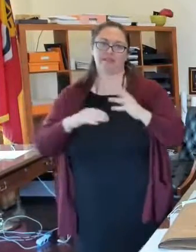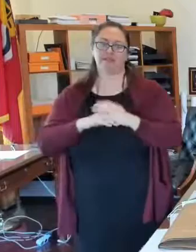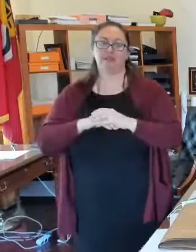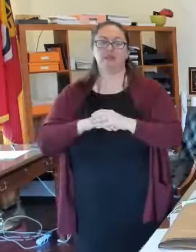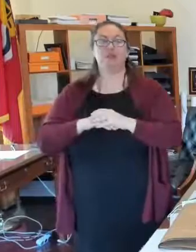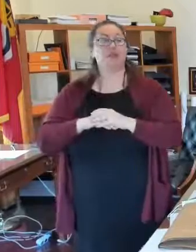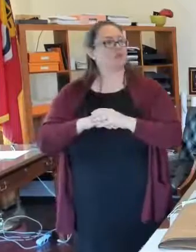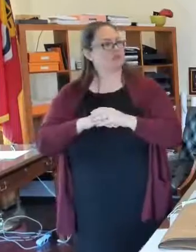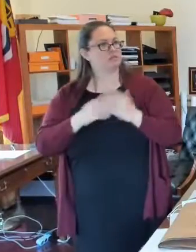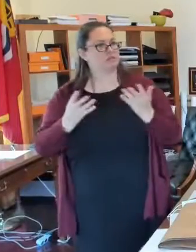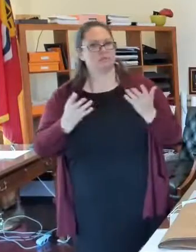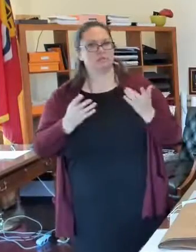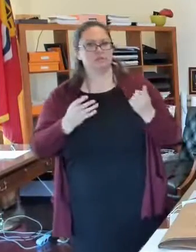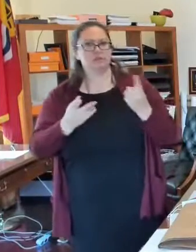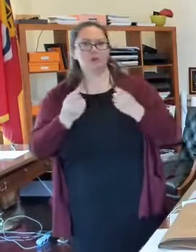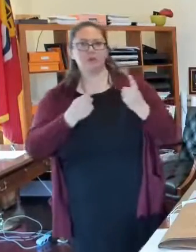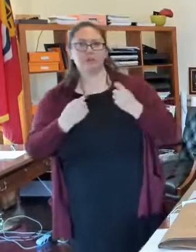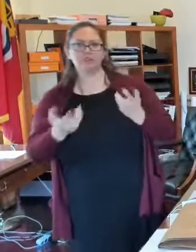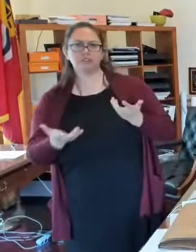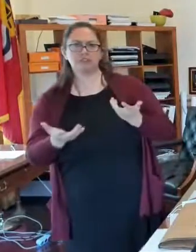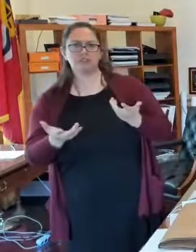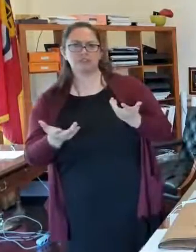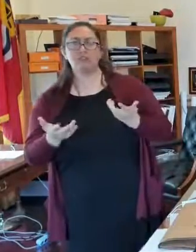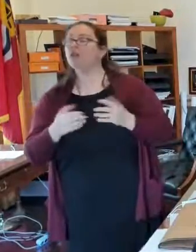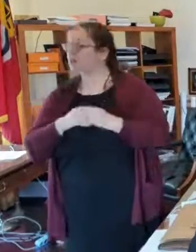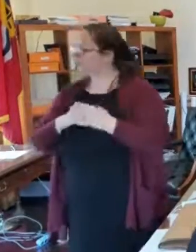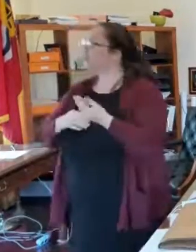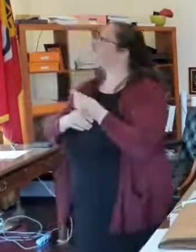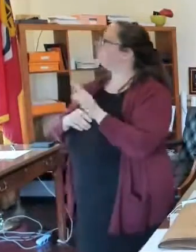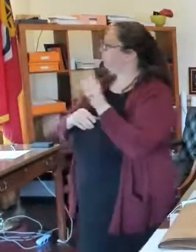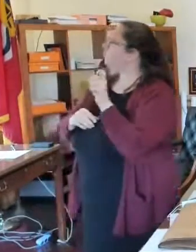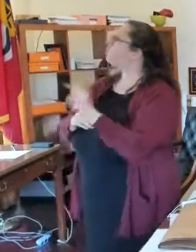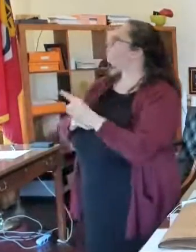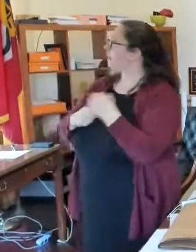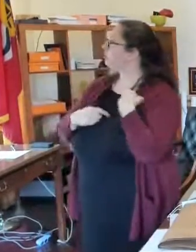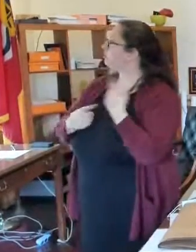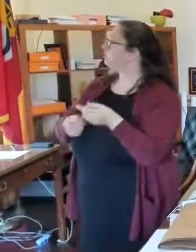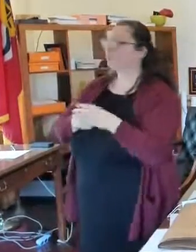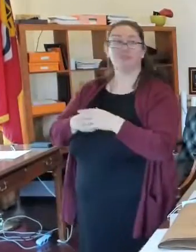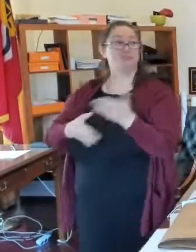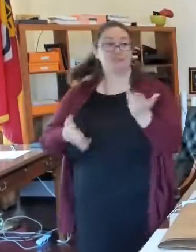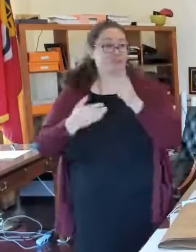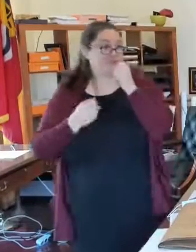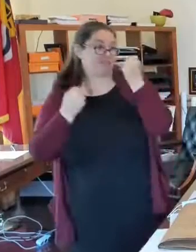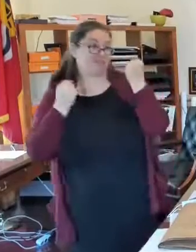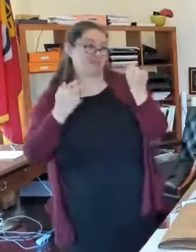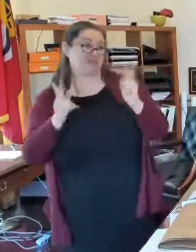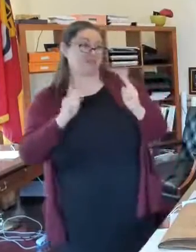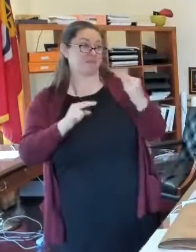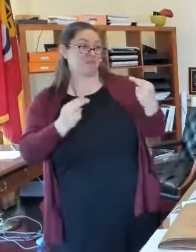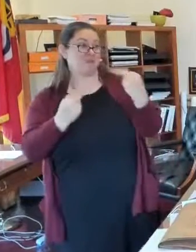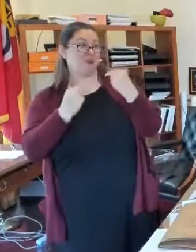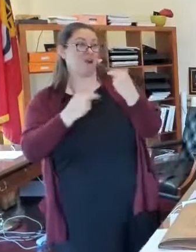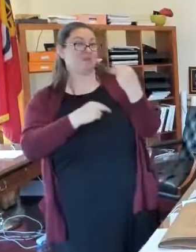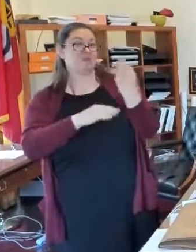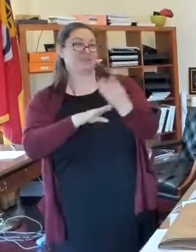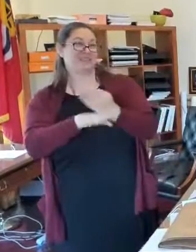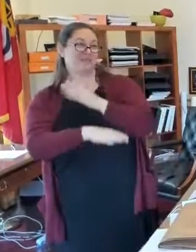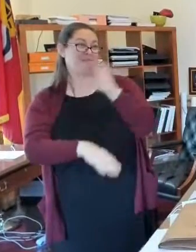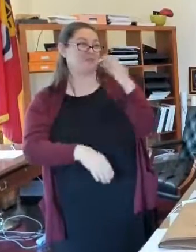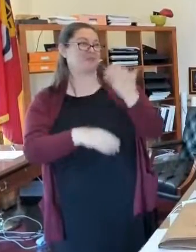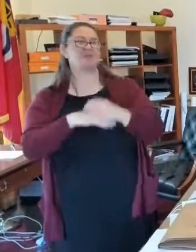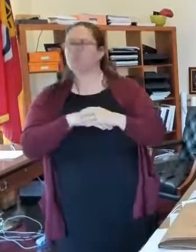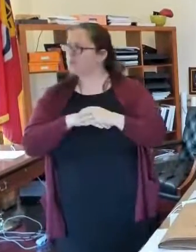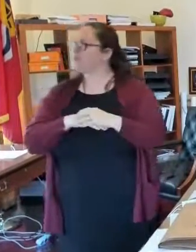all I had. Art, do we have any questions? Just a few questions so far today. Might not be many people watching on the Wednesday before Christmas.